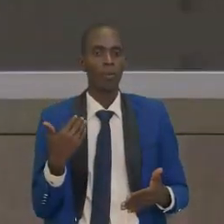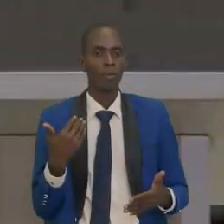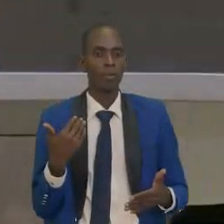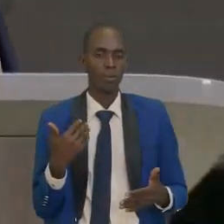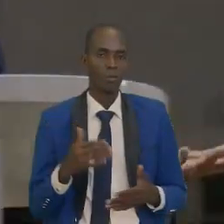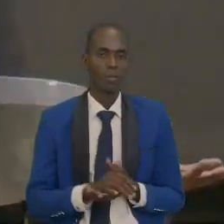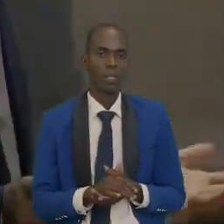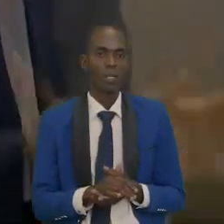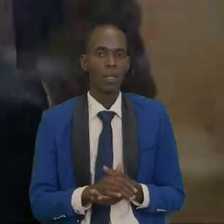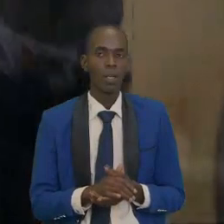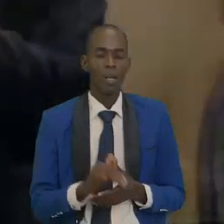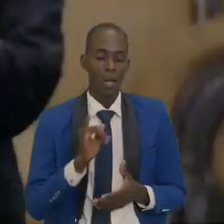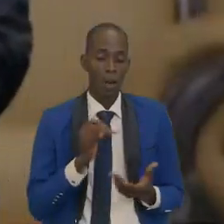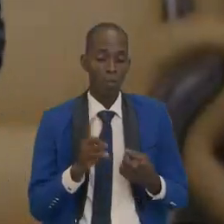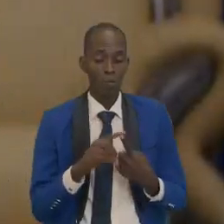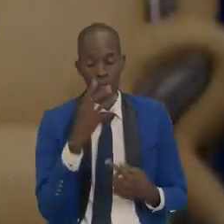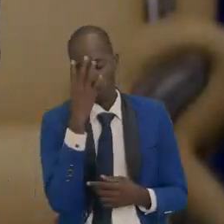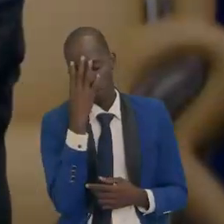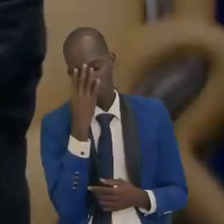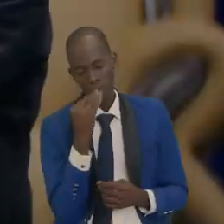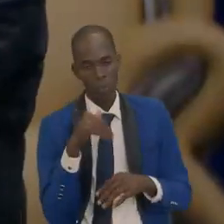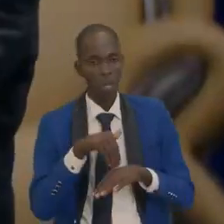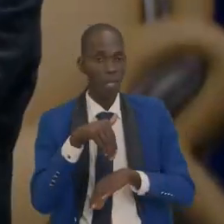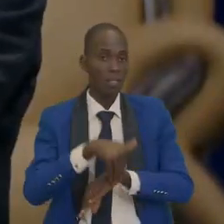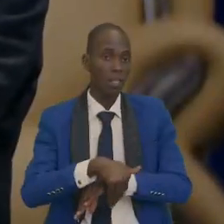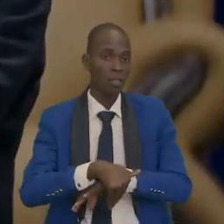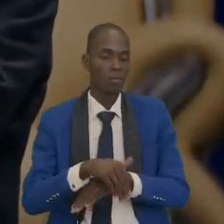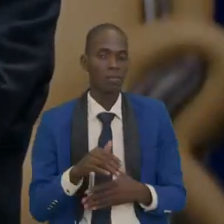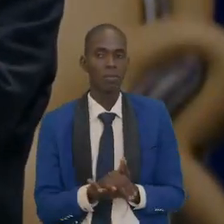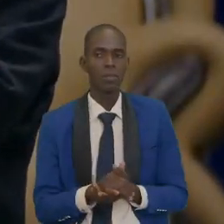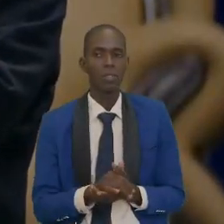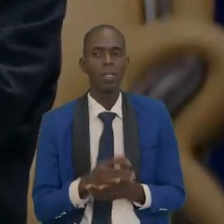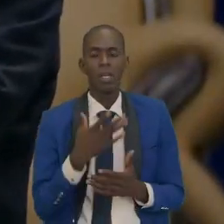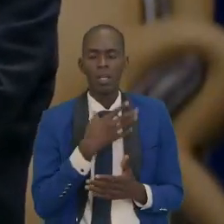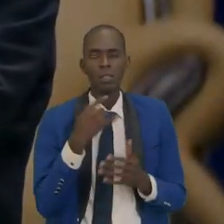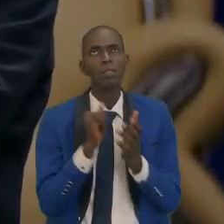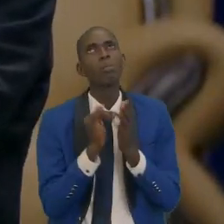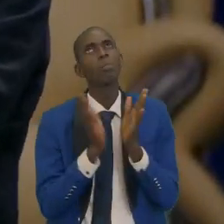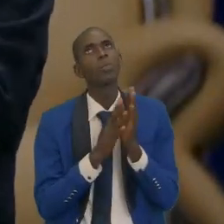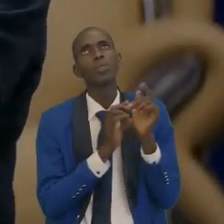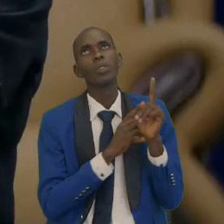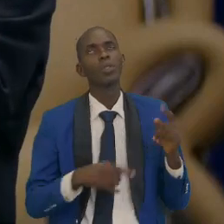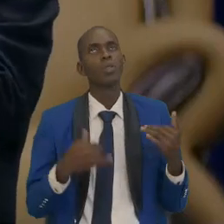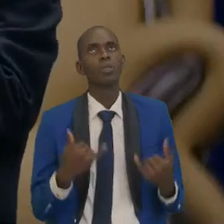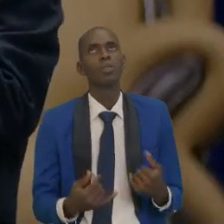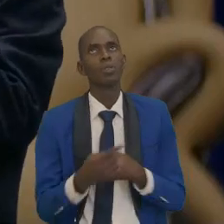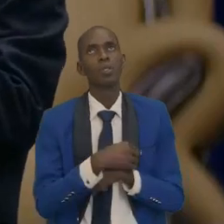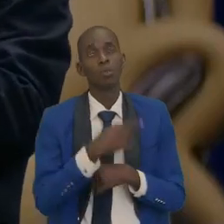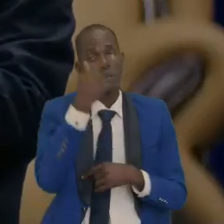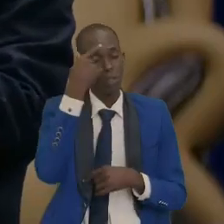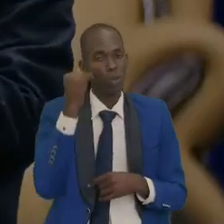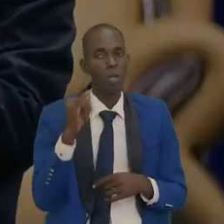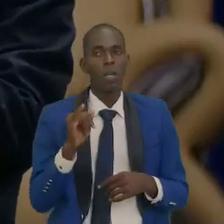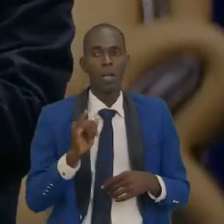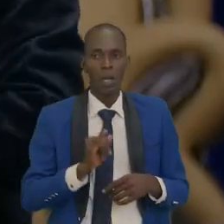I want to sleep at night I say praise the Lord today because I see with the eyes